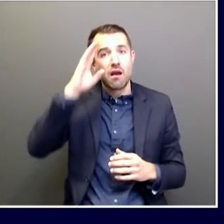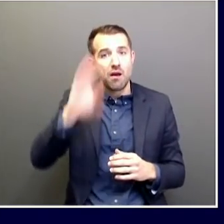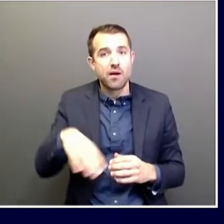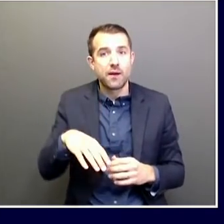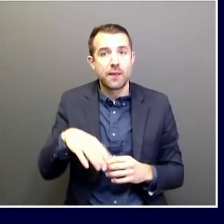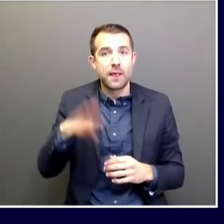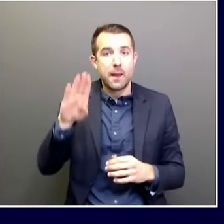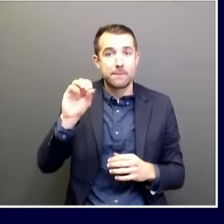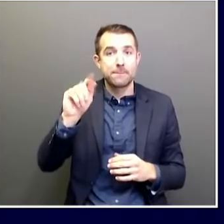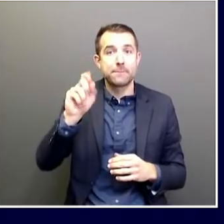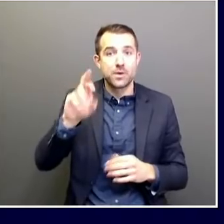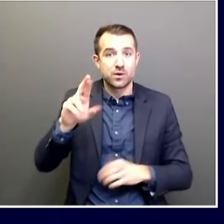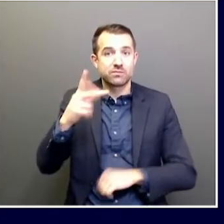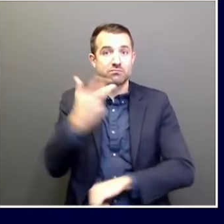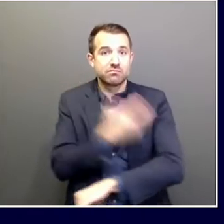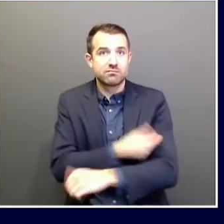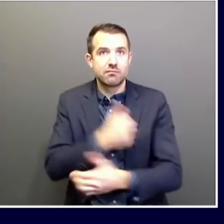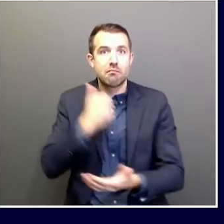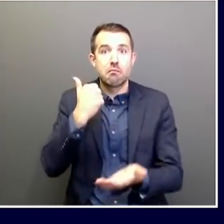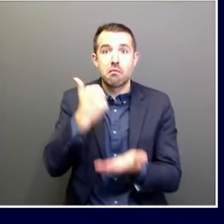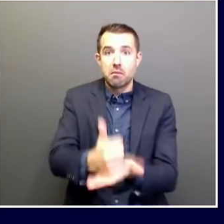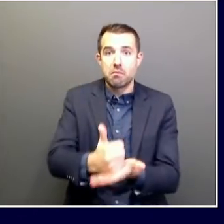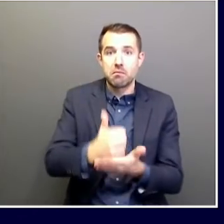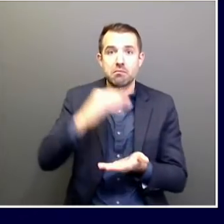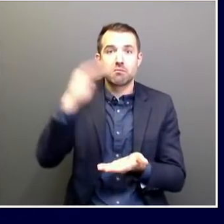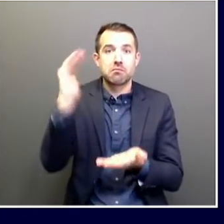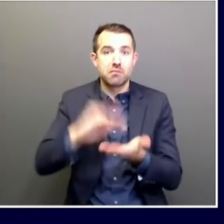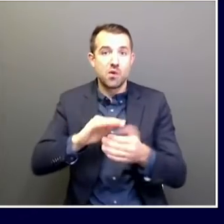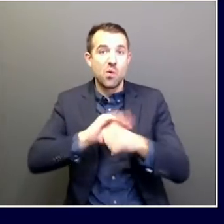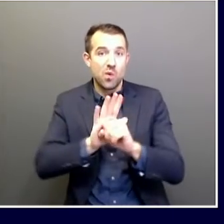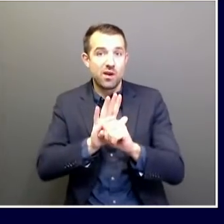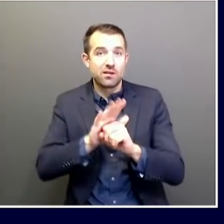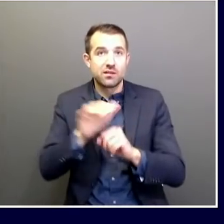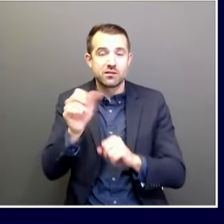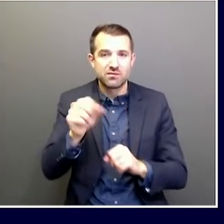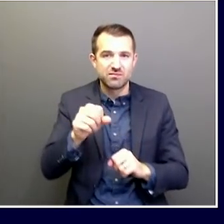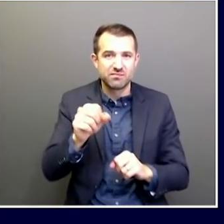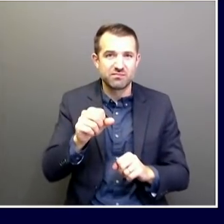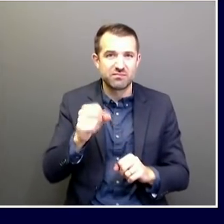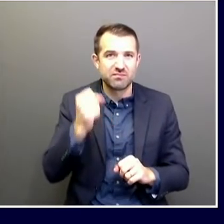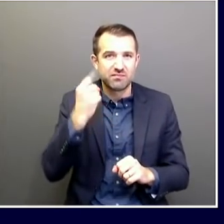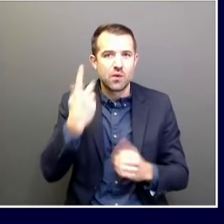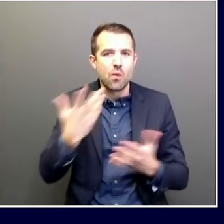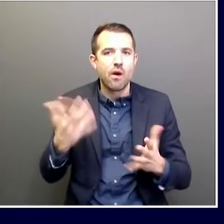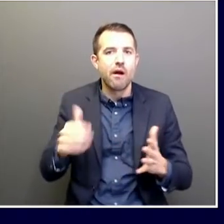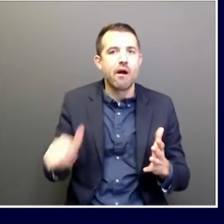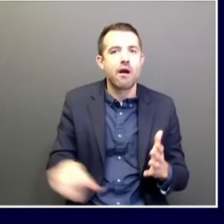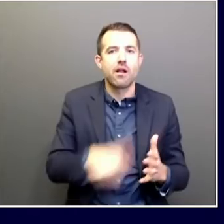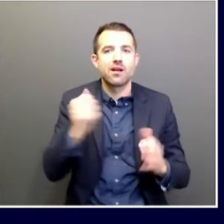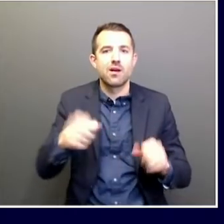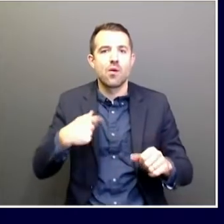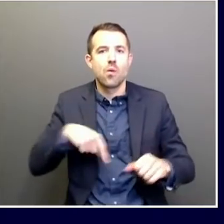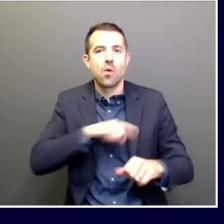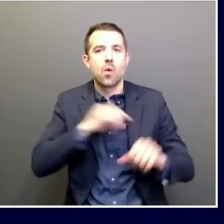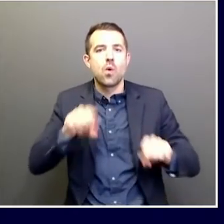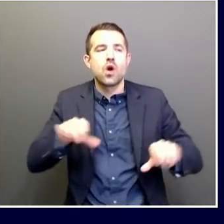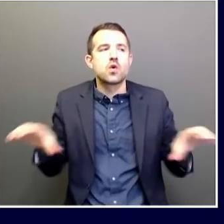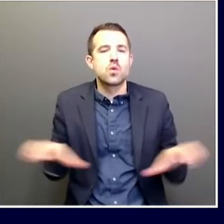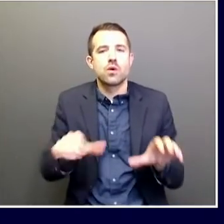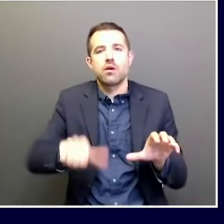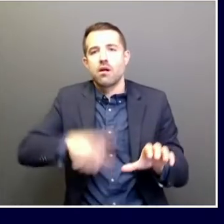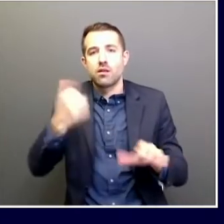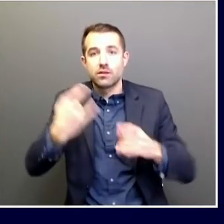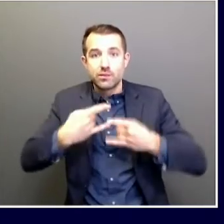are there any more tools left in our toolbox, as we go forward? How do we do it? How do we move? How do